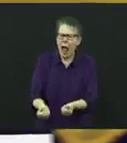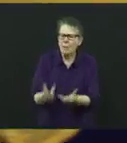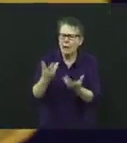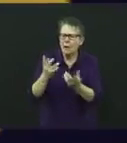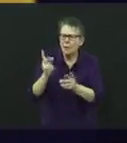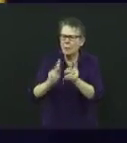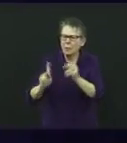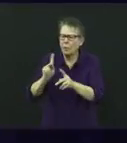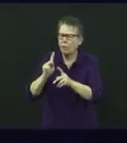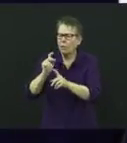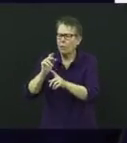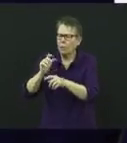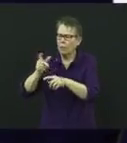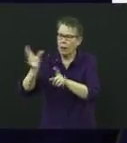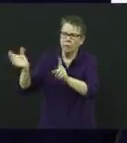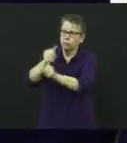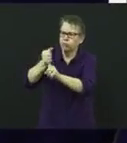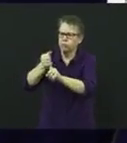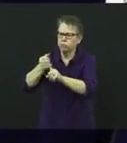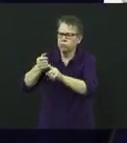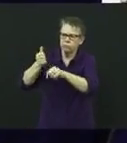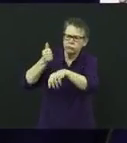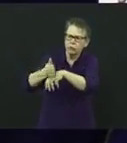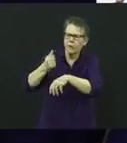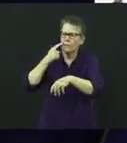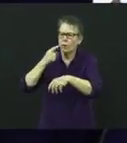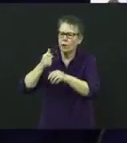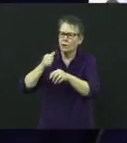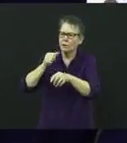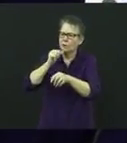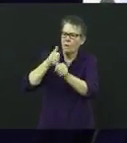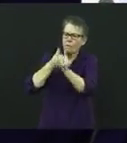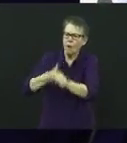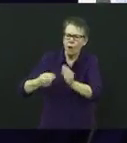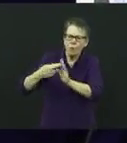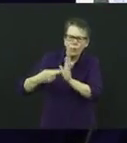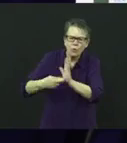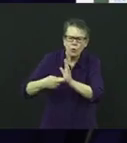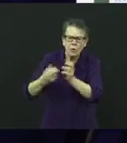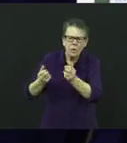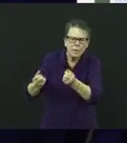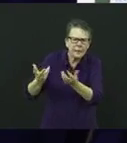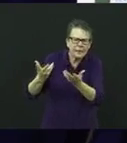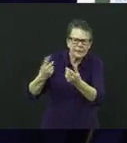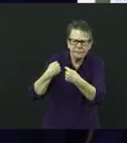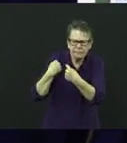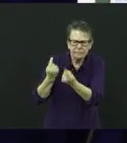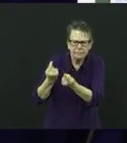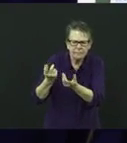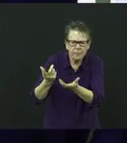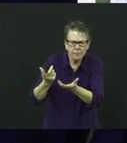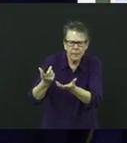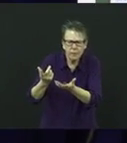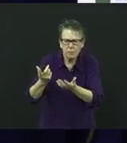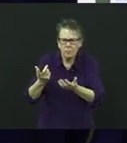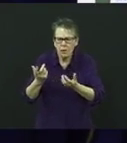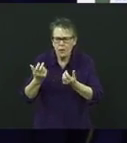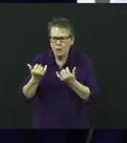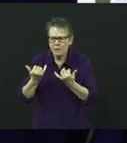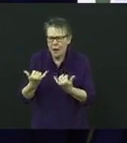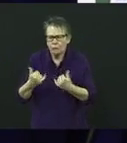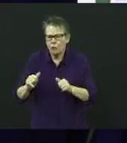Regional Operations and Intelligence Center that, and we're getting that information as per our request with the 21 county